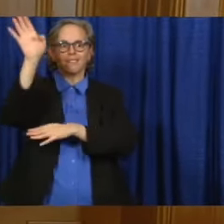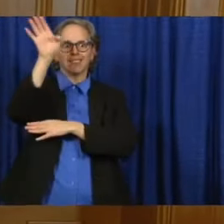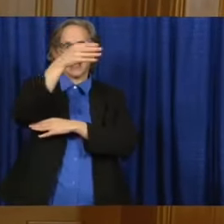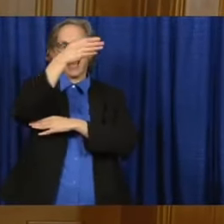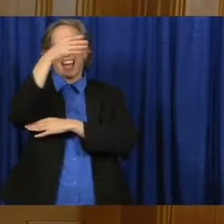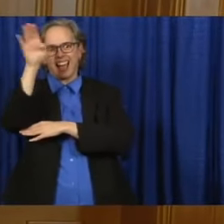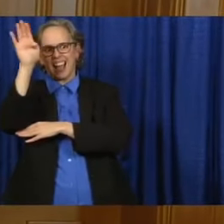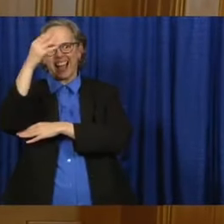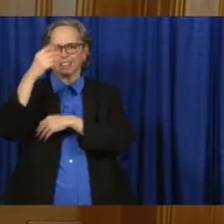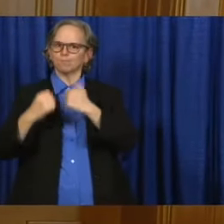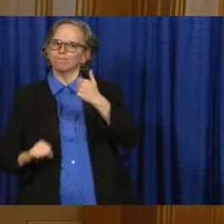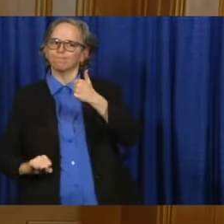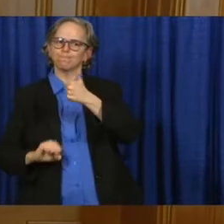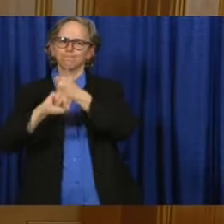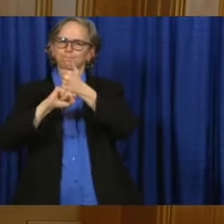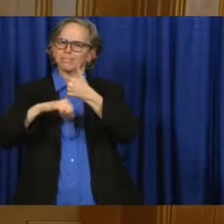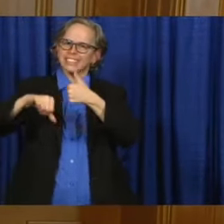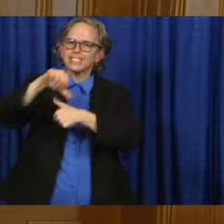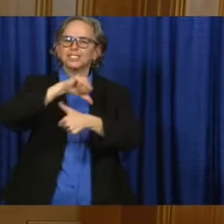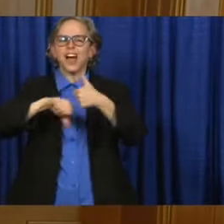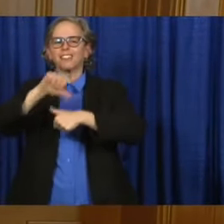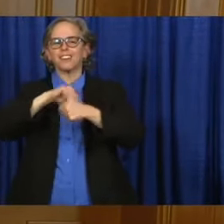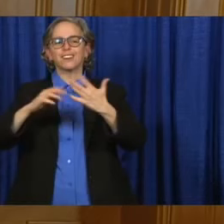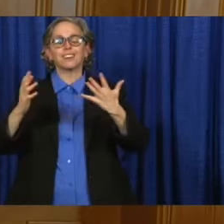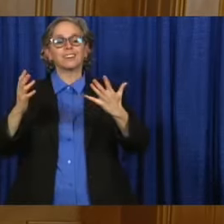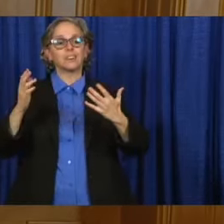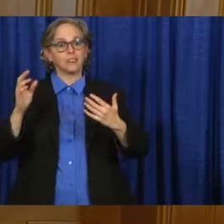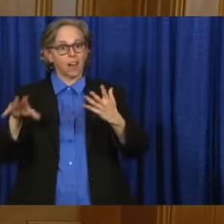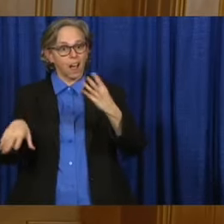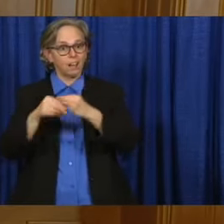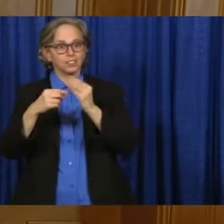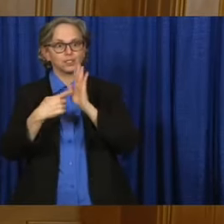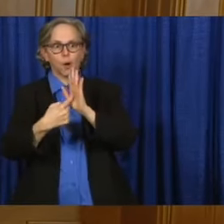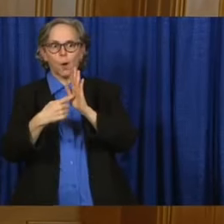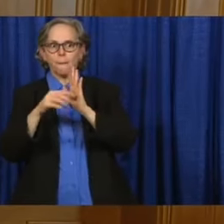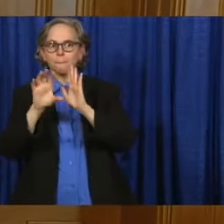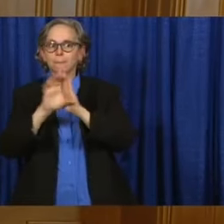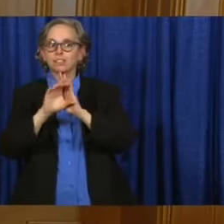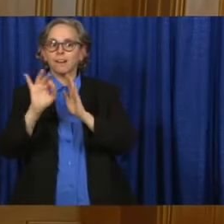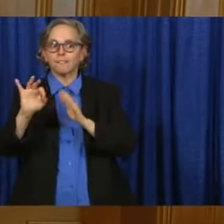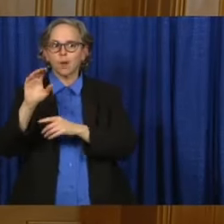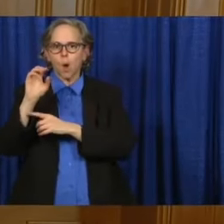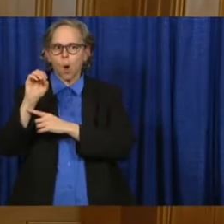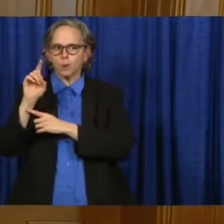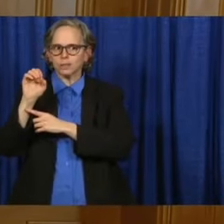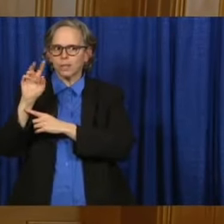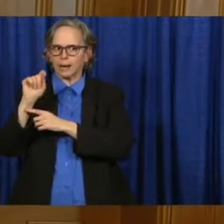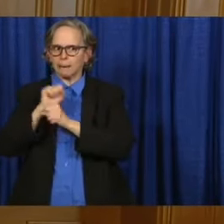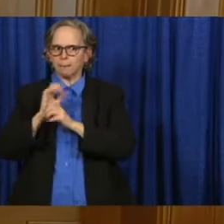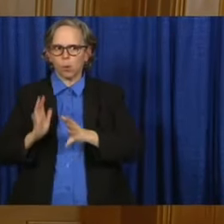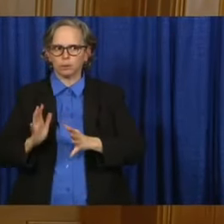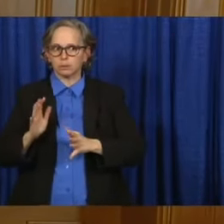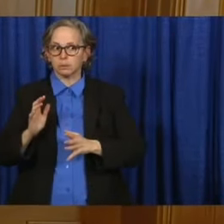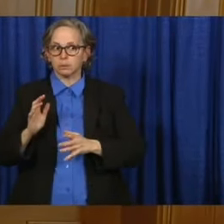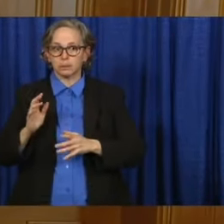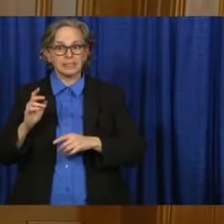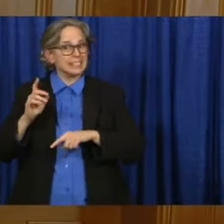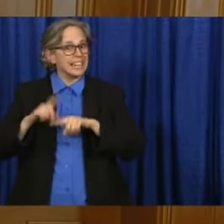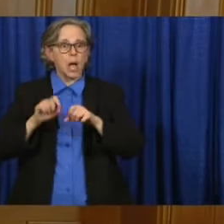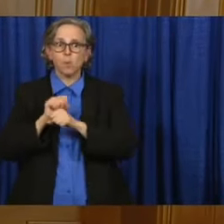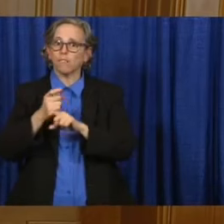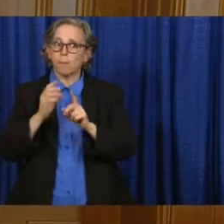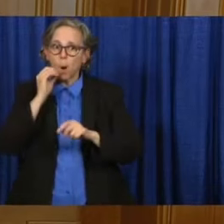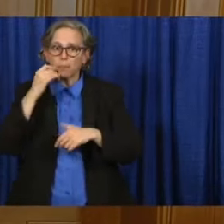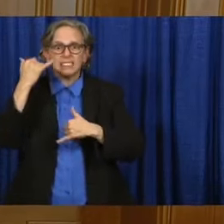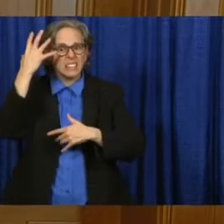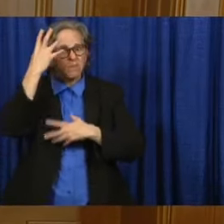employees who cannot work from home and are still reporting to the garage each and every day to try to keep us all safe. We